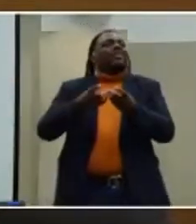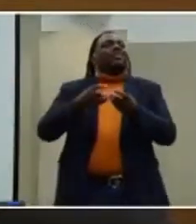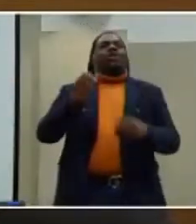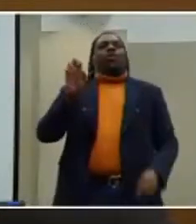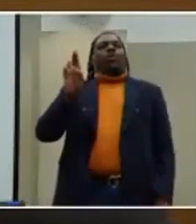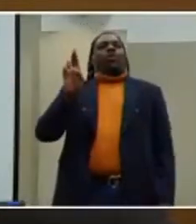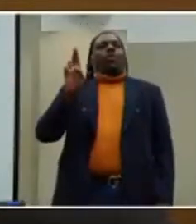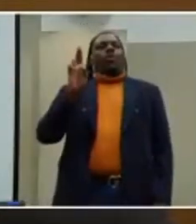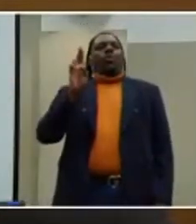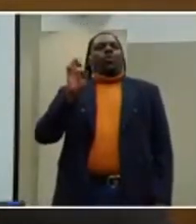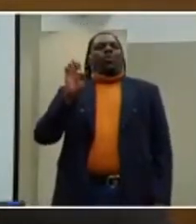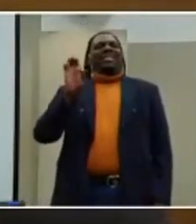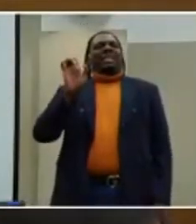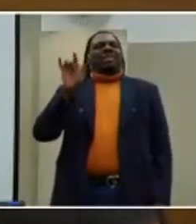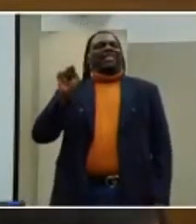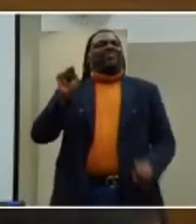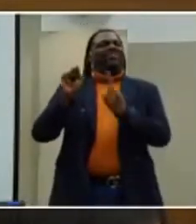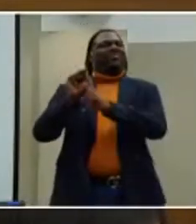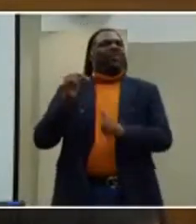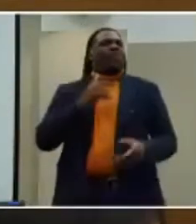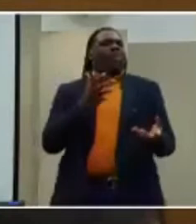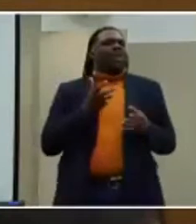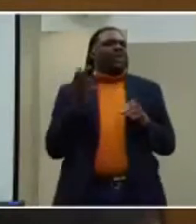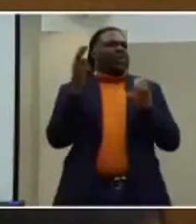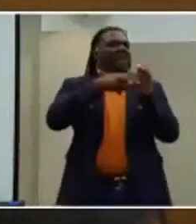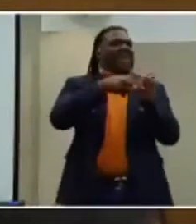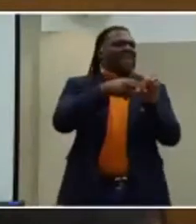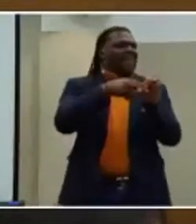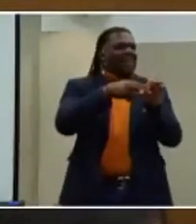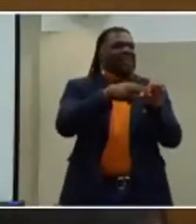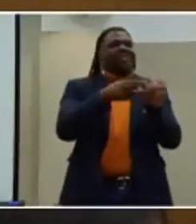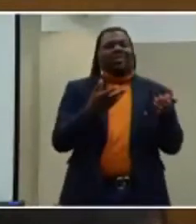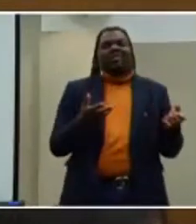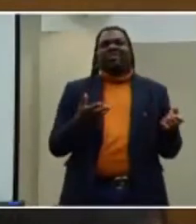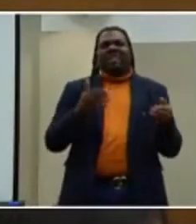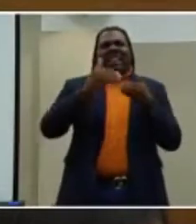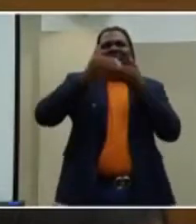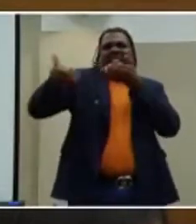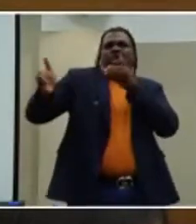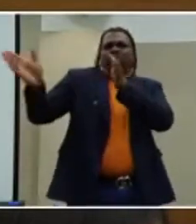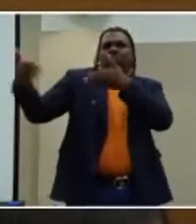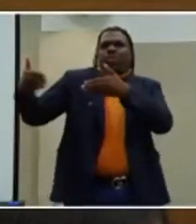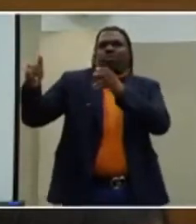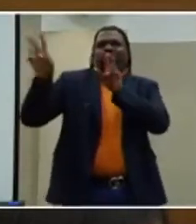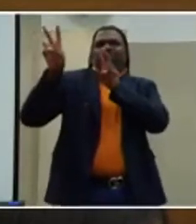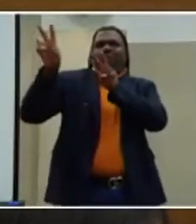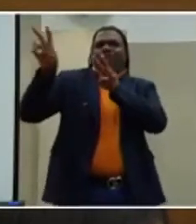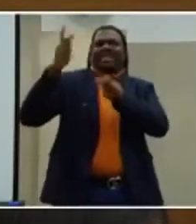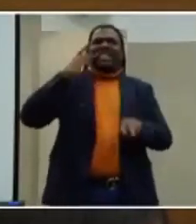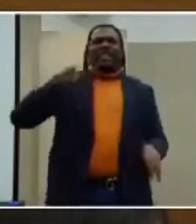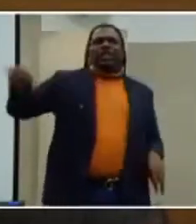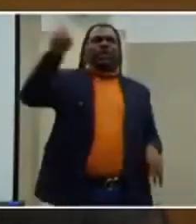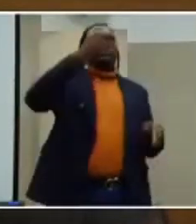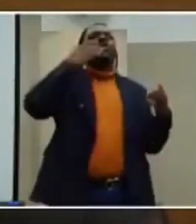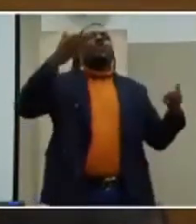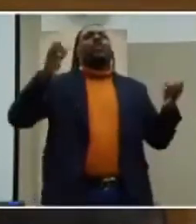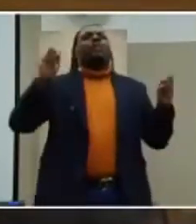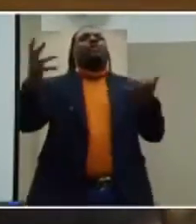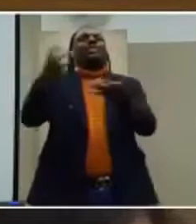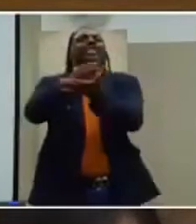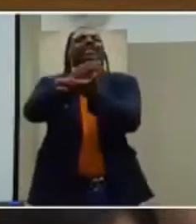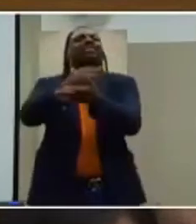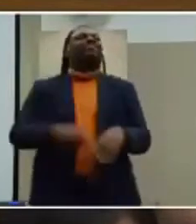reception, and we'd love for you to join us. And it's in the next room, and we hope to see you there. Thank you so much for this